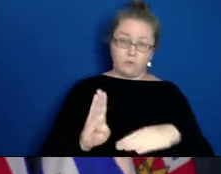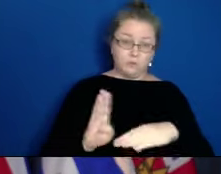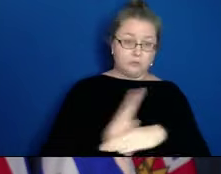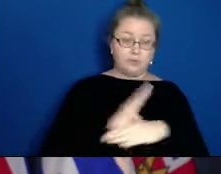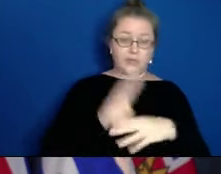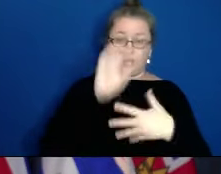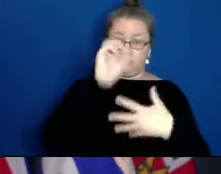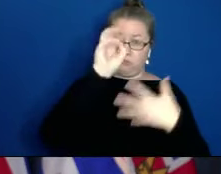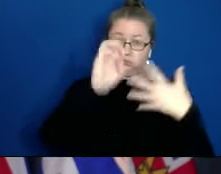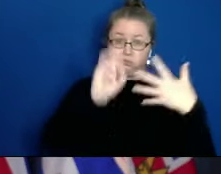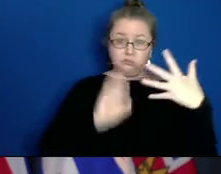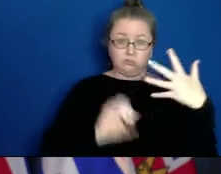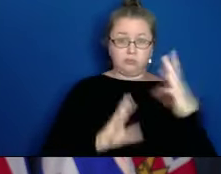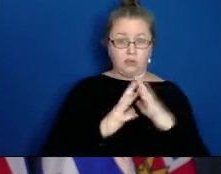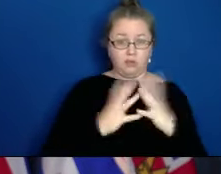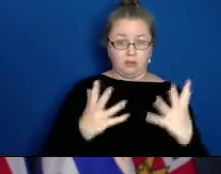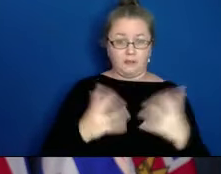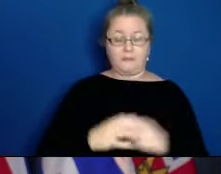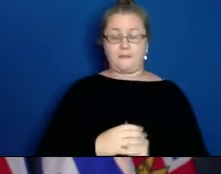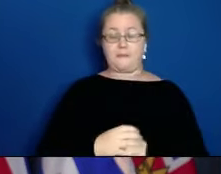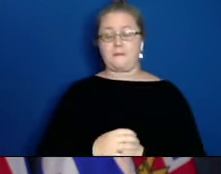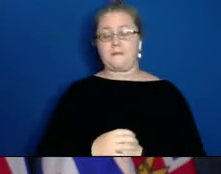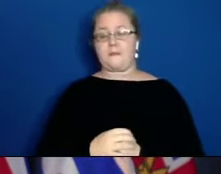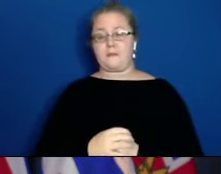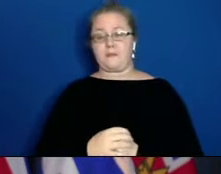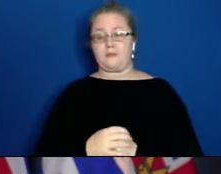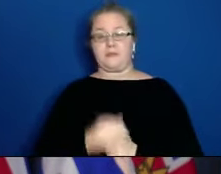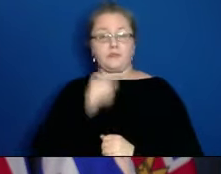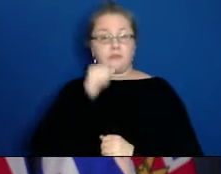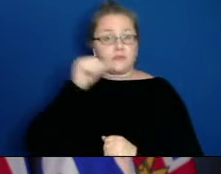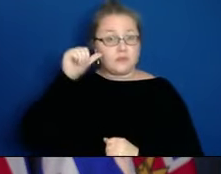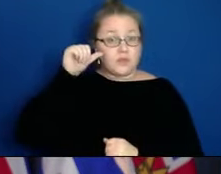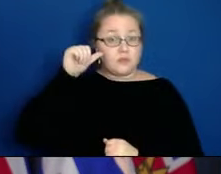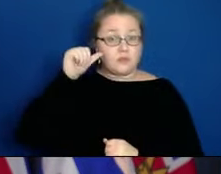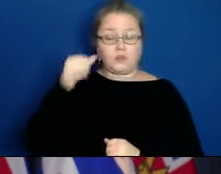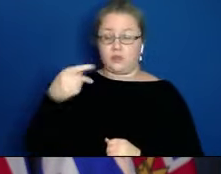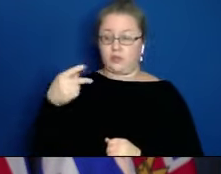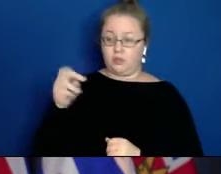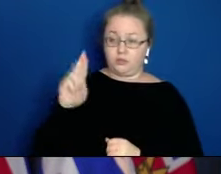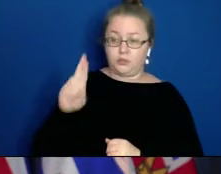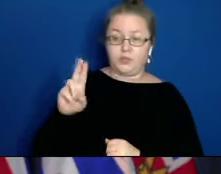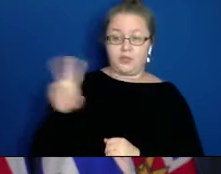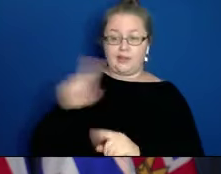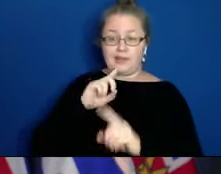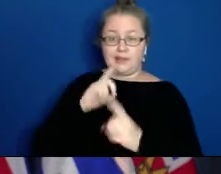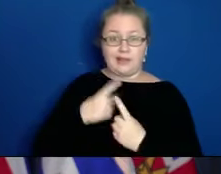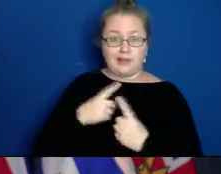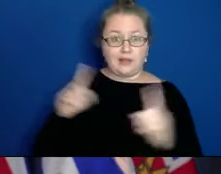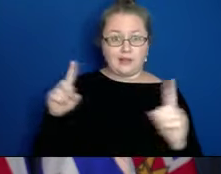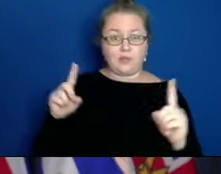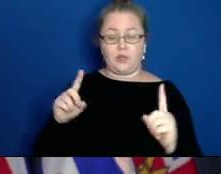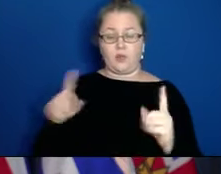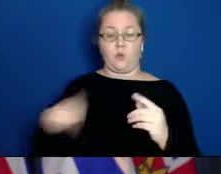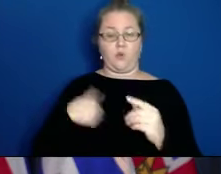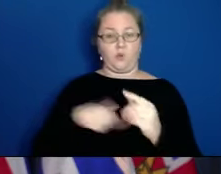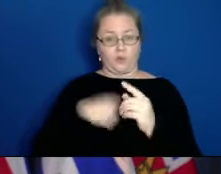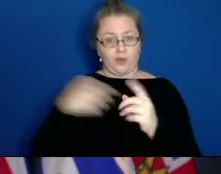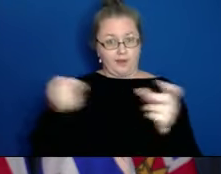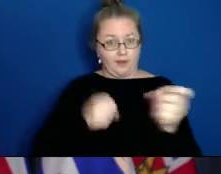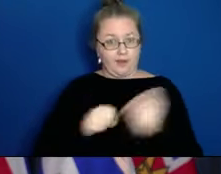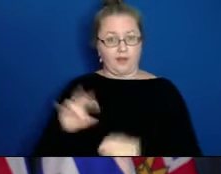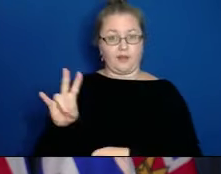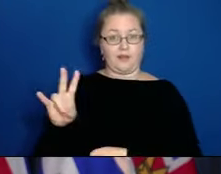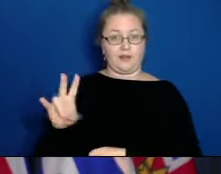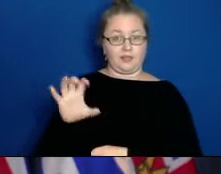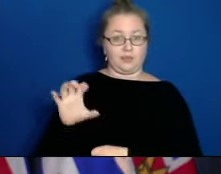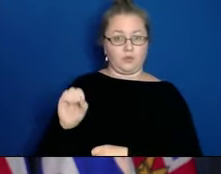day. We've added, pursuant to the Premier's announcement at the end of August, 702 contact tracers have been